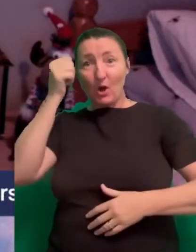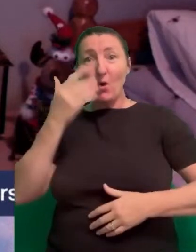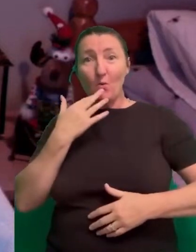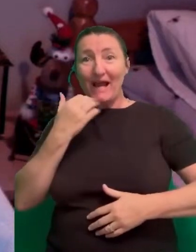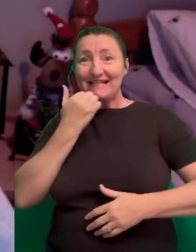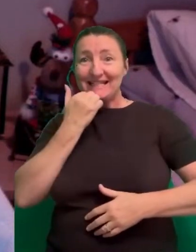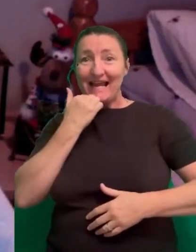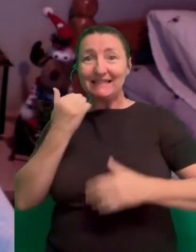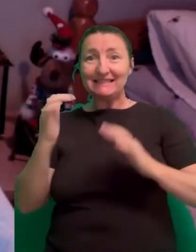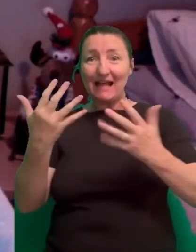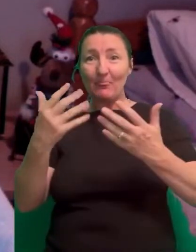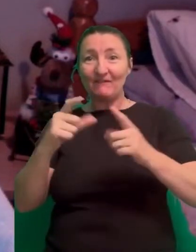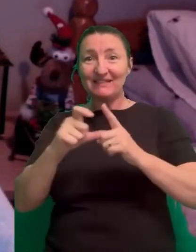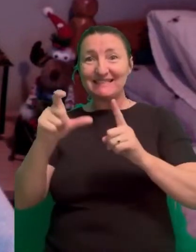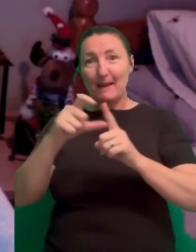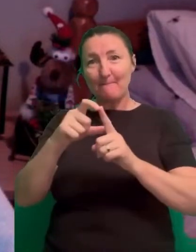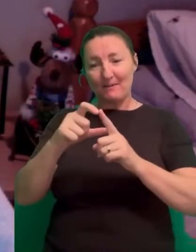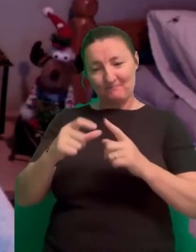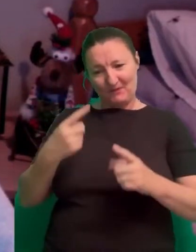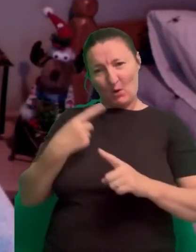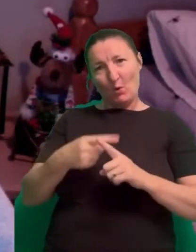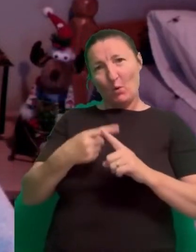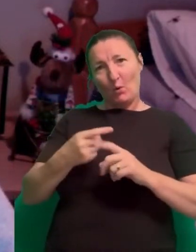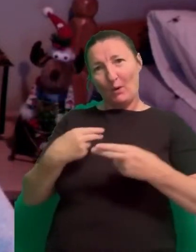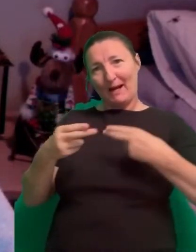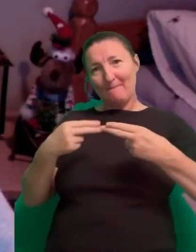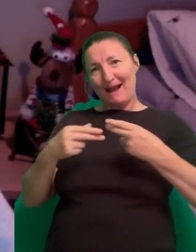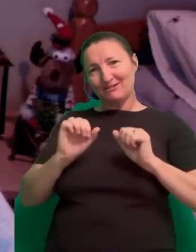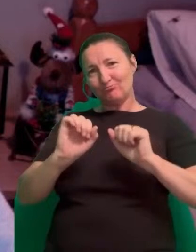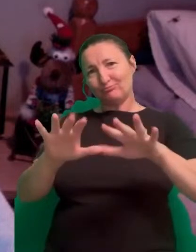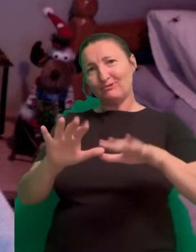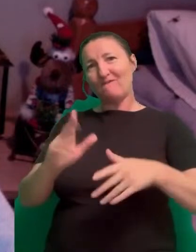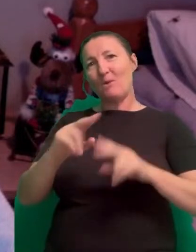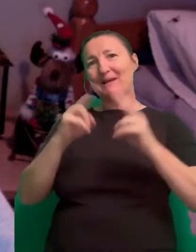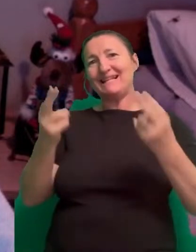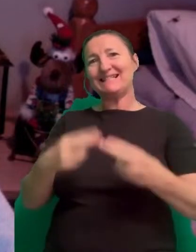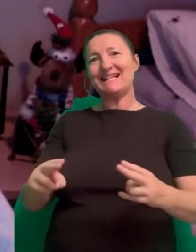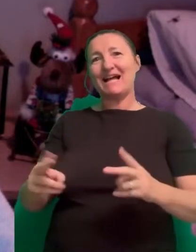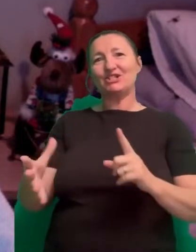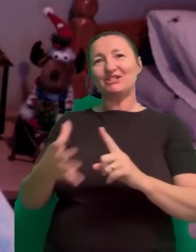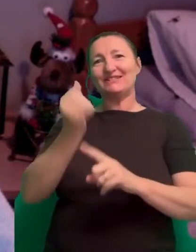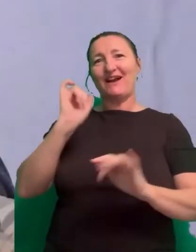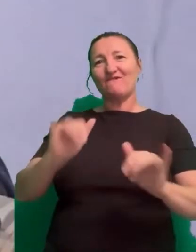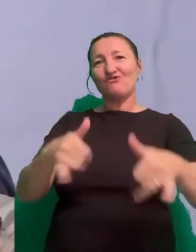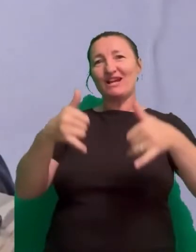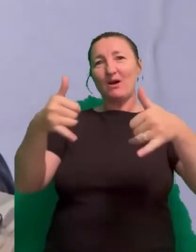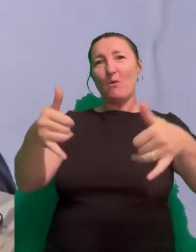our partners, International Discovery Awards. Over to you, Den.